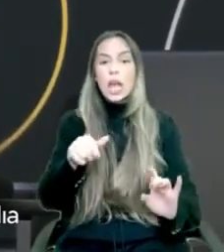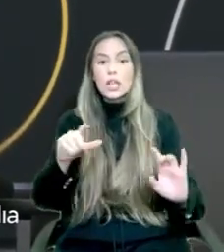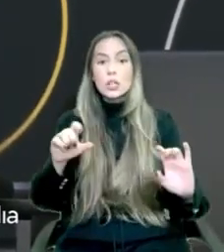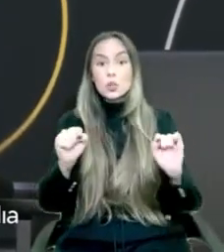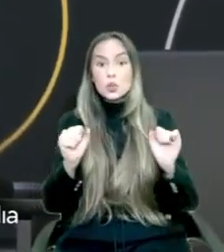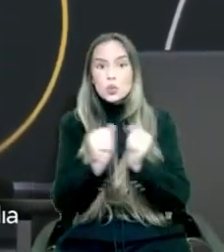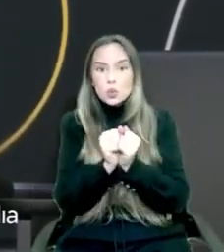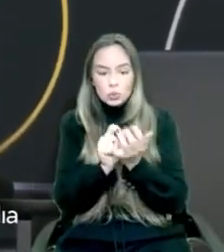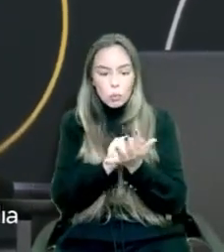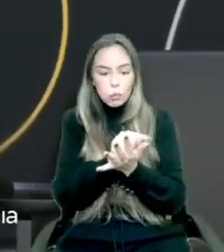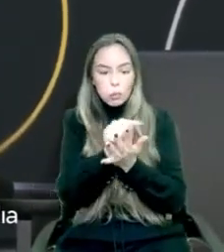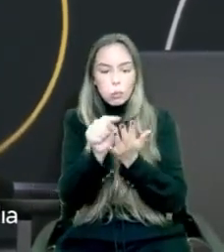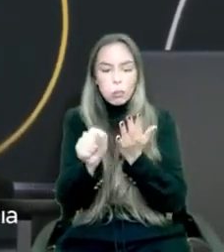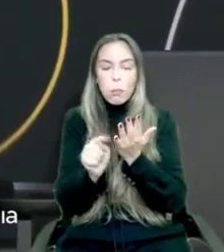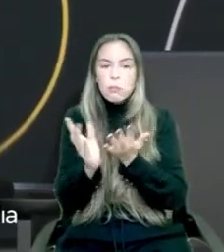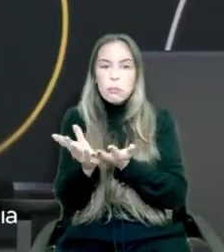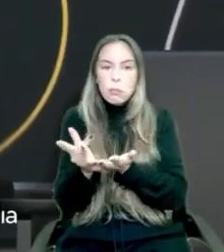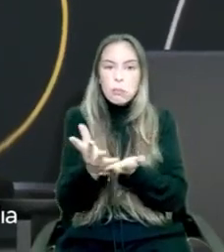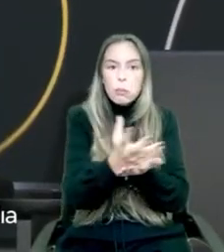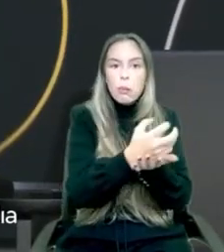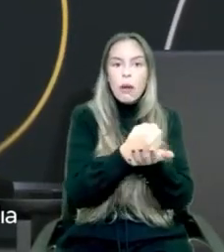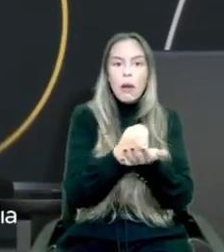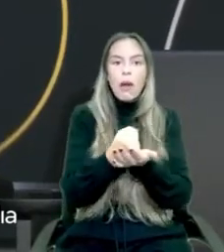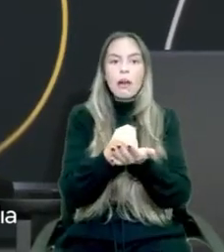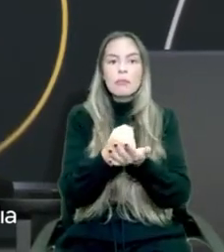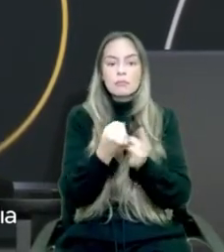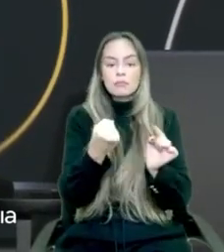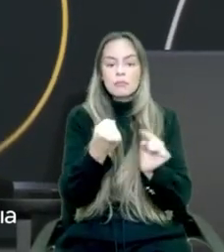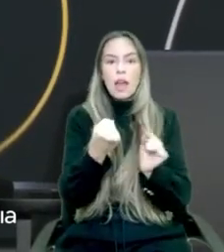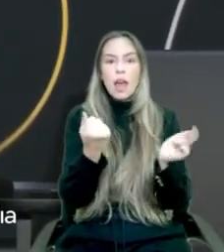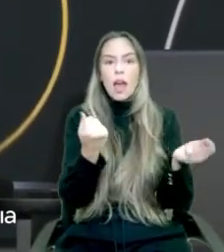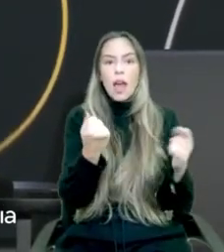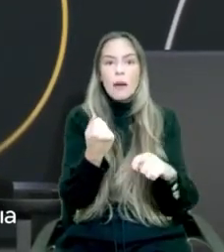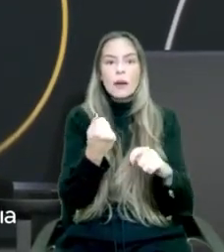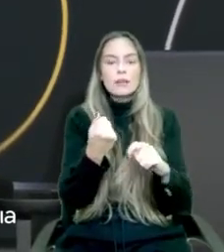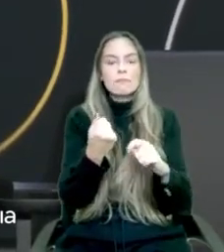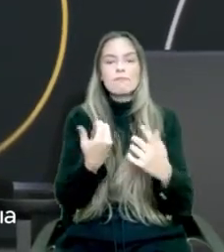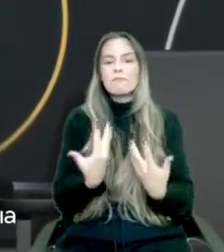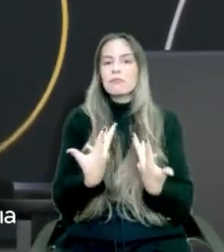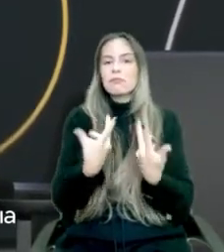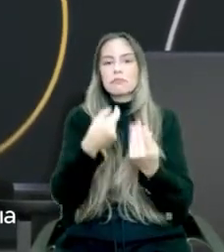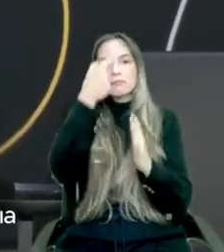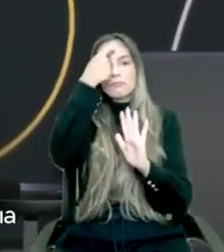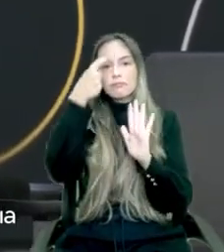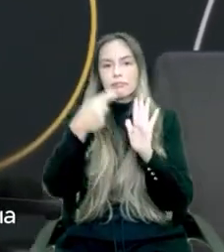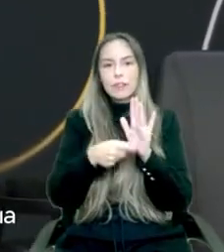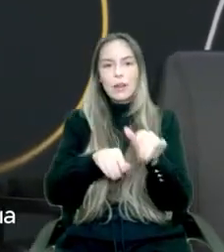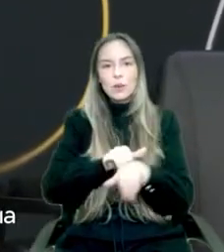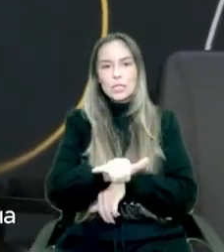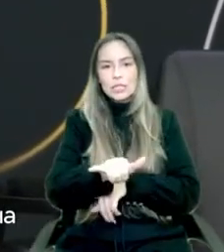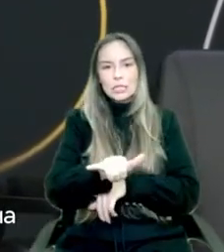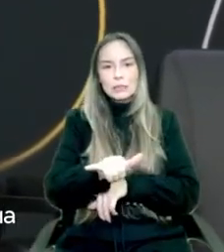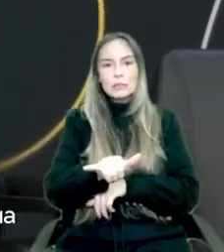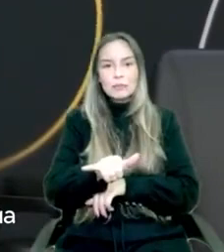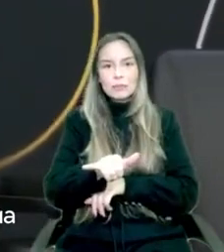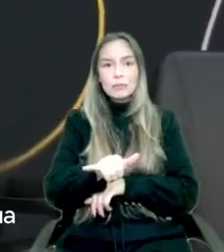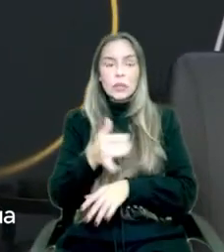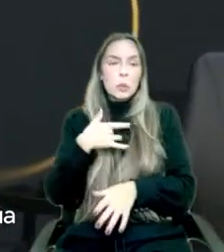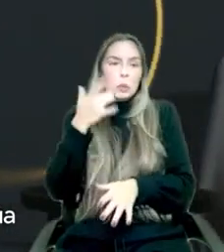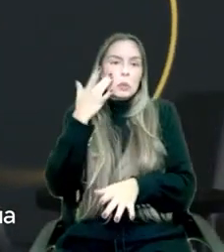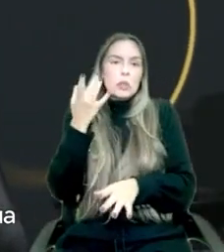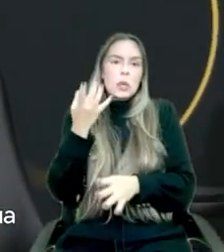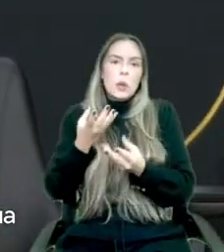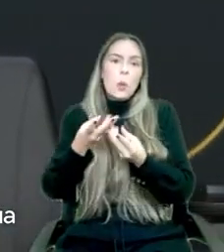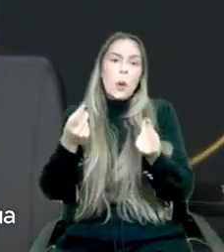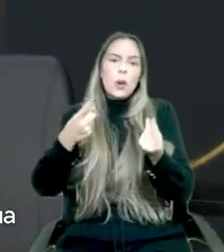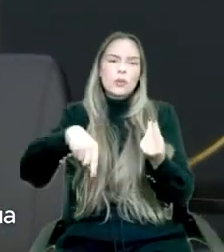allowed for this amazing, impressive AI stuff to happen. I don't know how many of you are